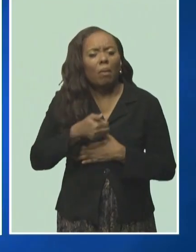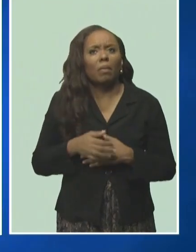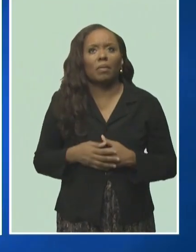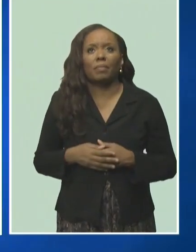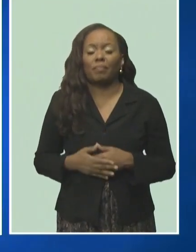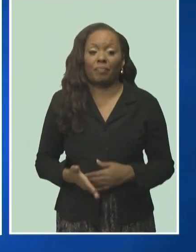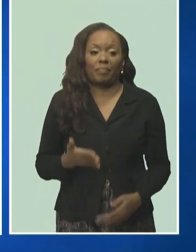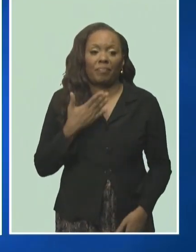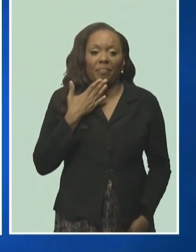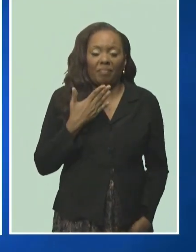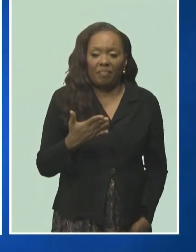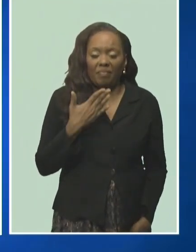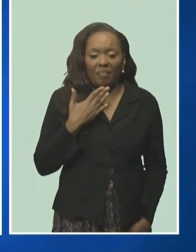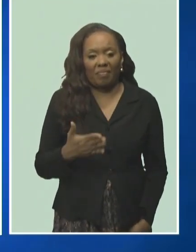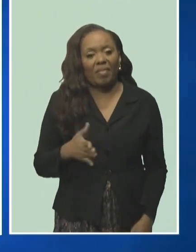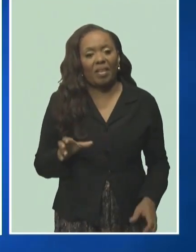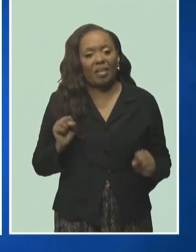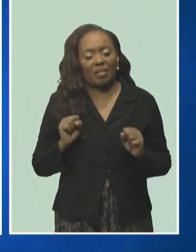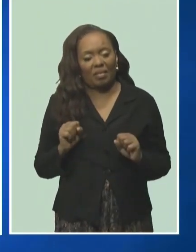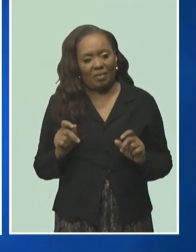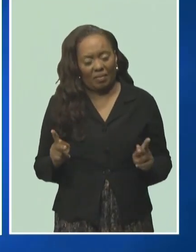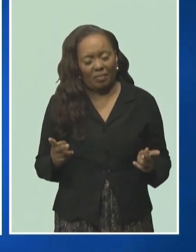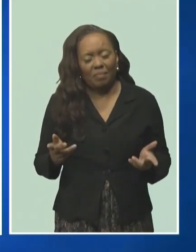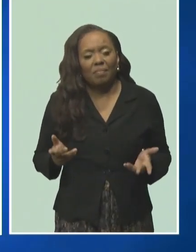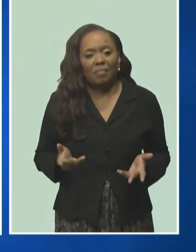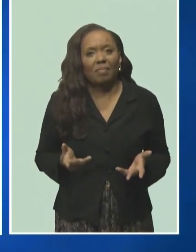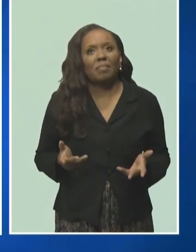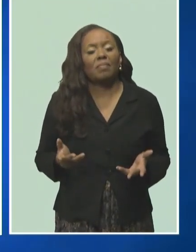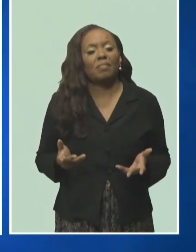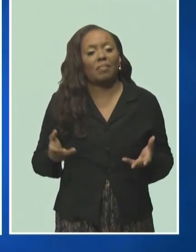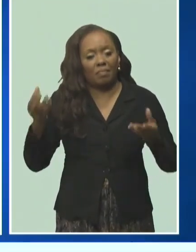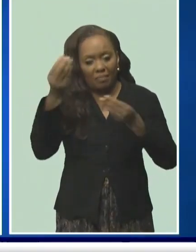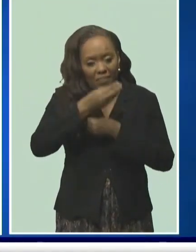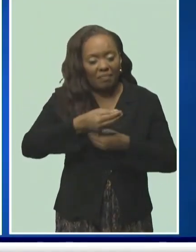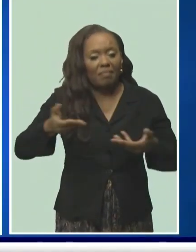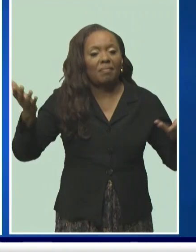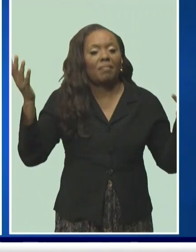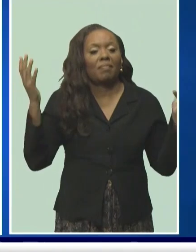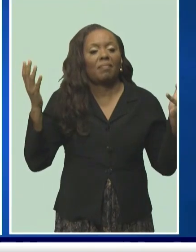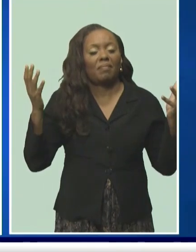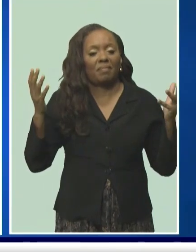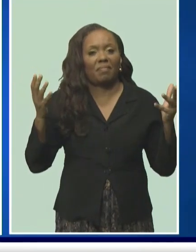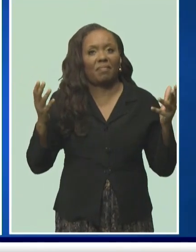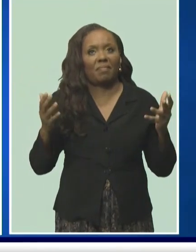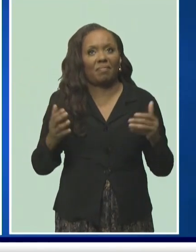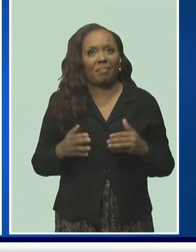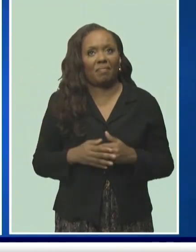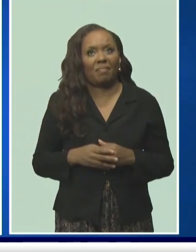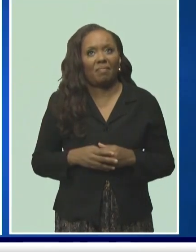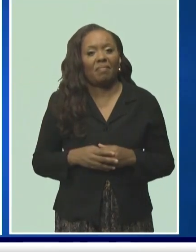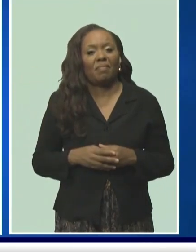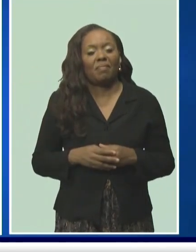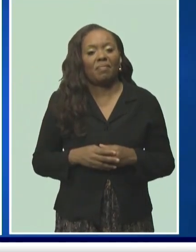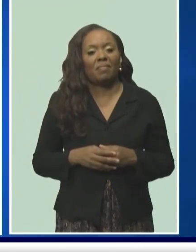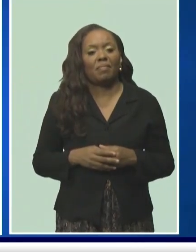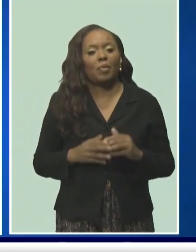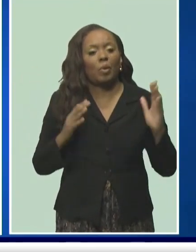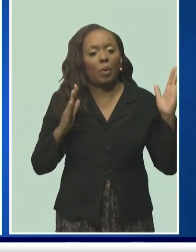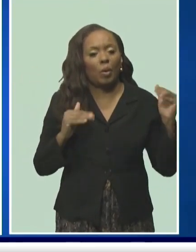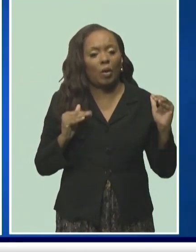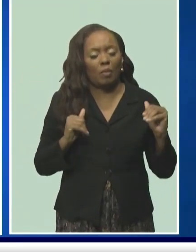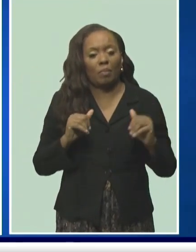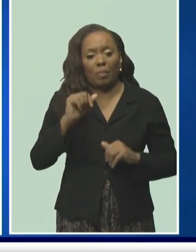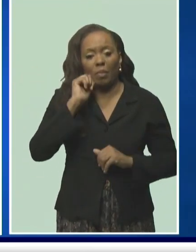Thank you very much for this opportunity, first of all, to update the public and hope fully tempt them to come